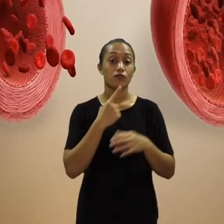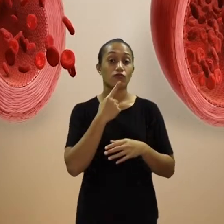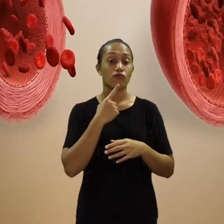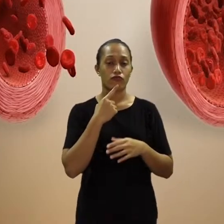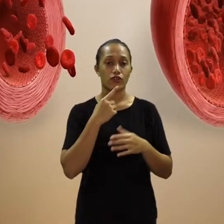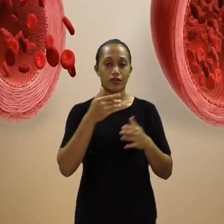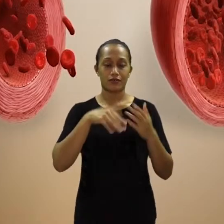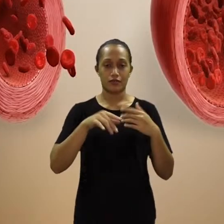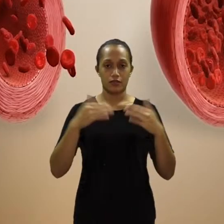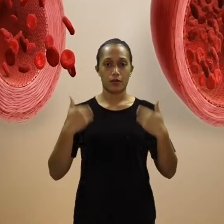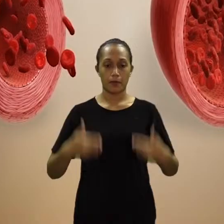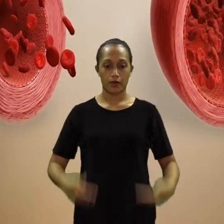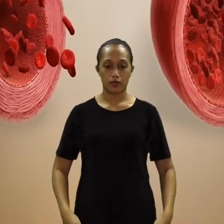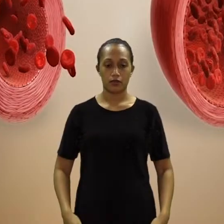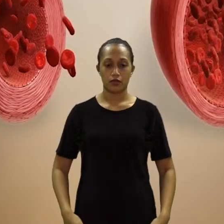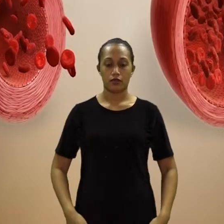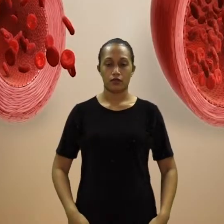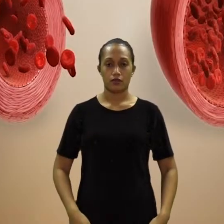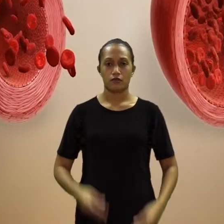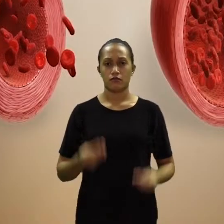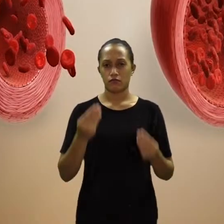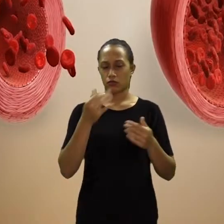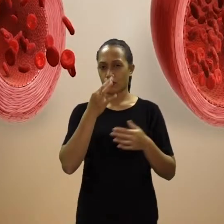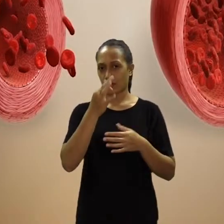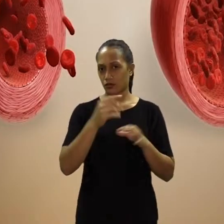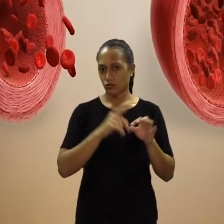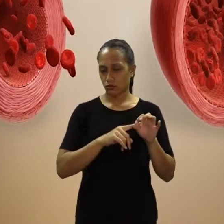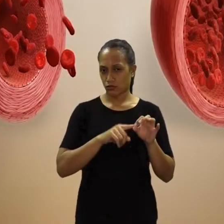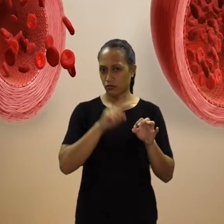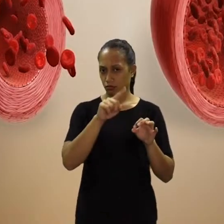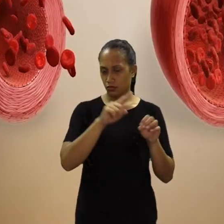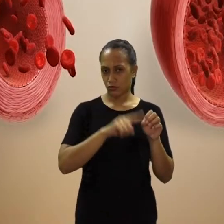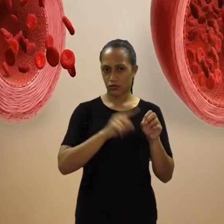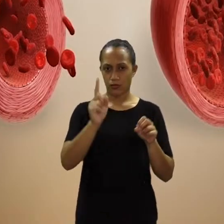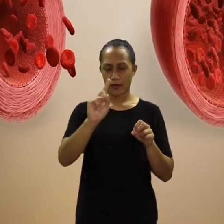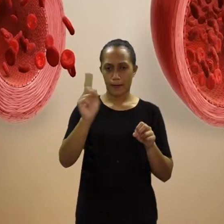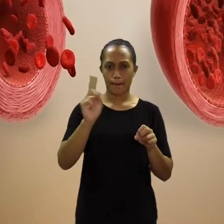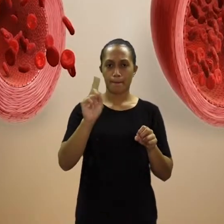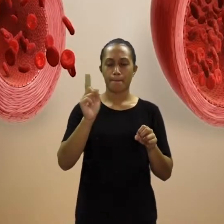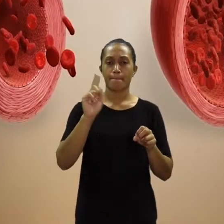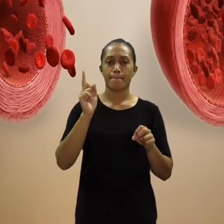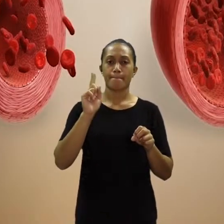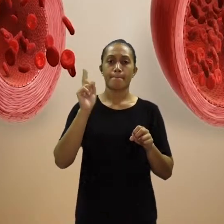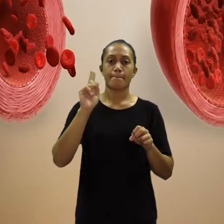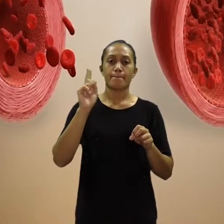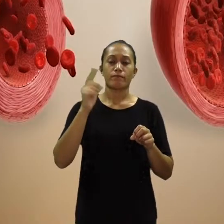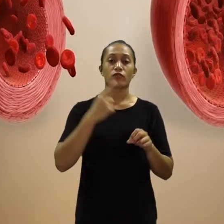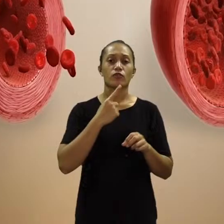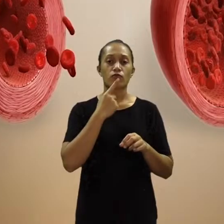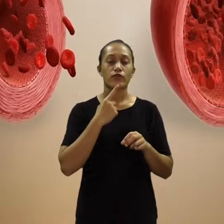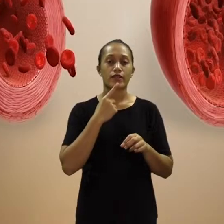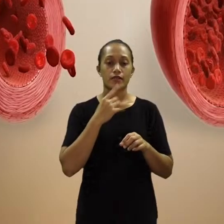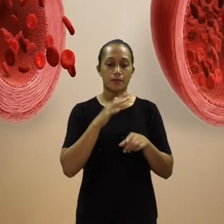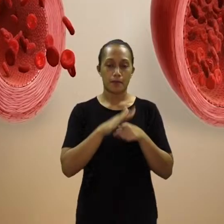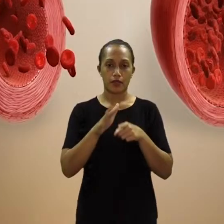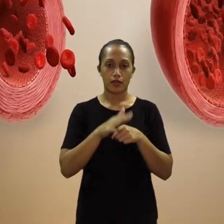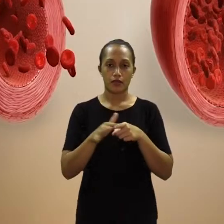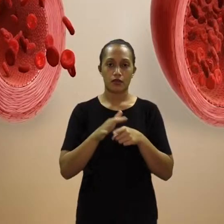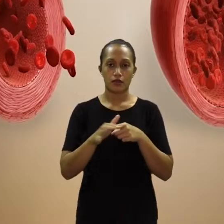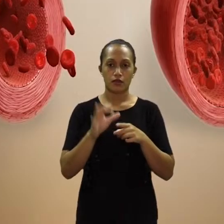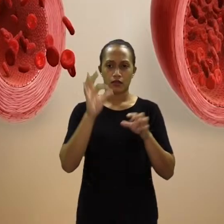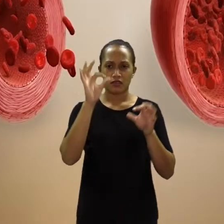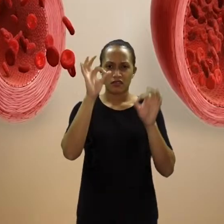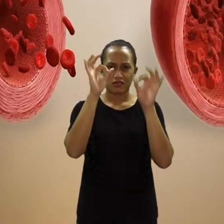body. Someone might ask a question, and that question is, what is red blood cells? What